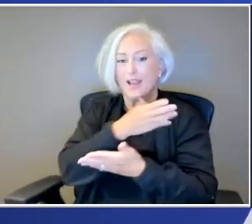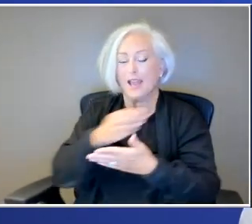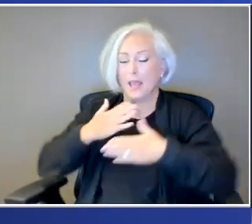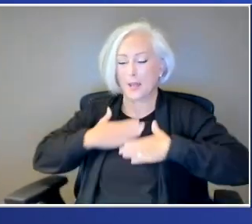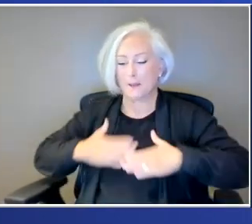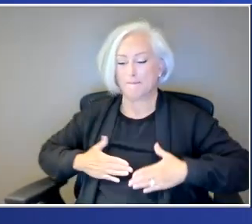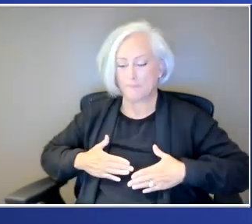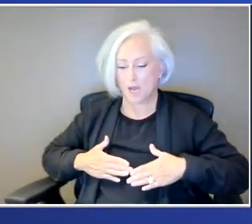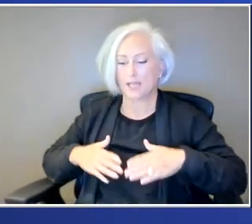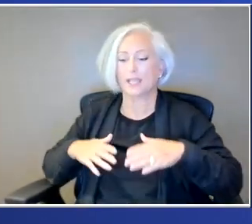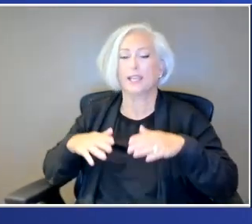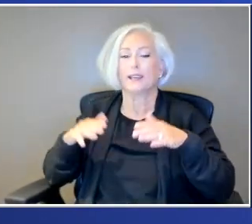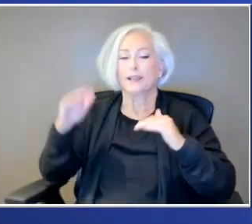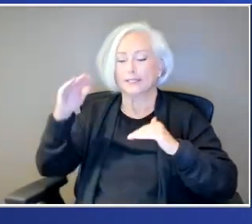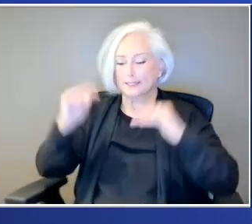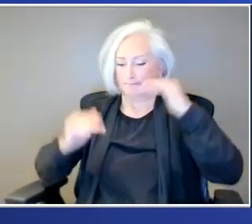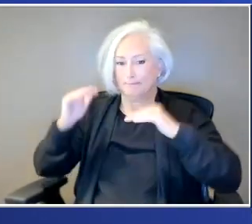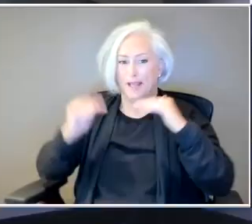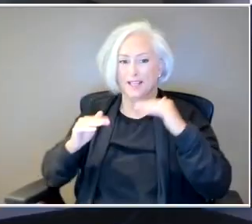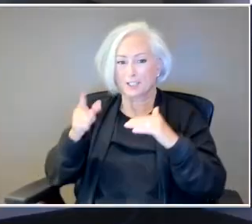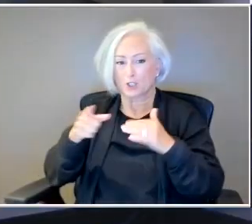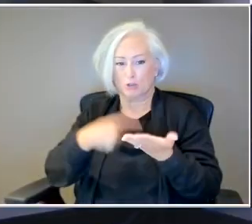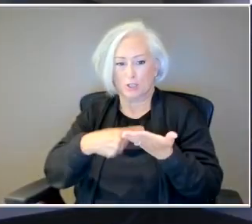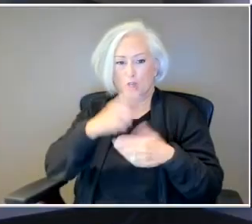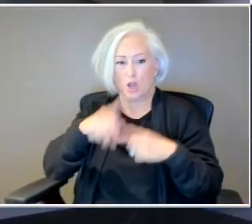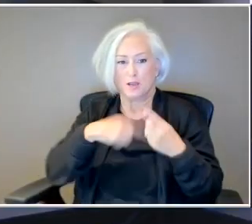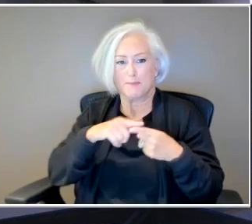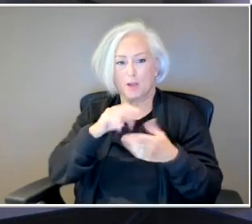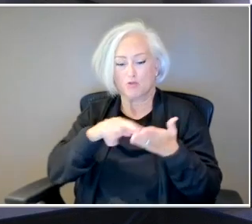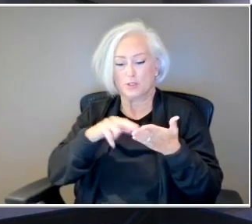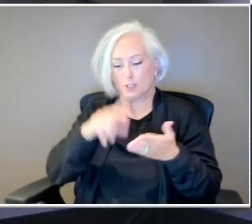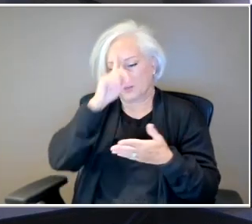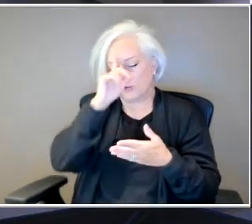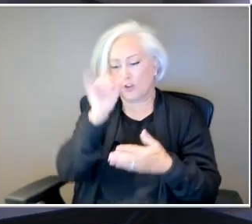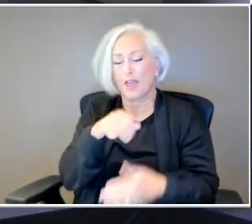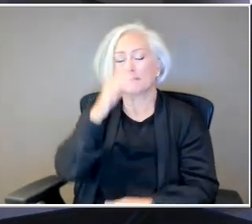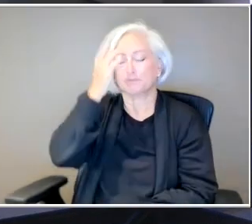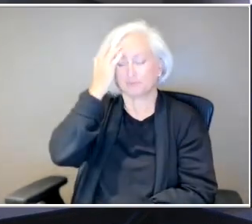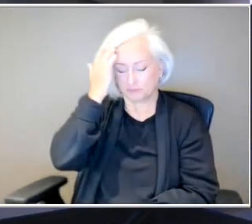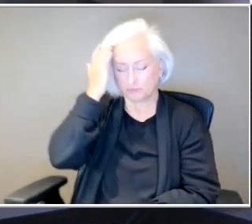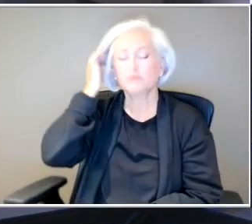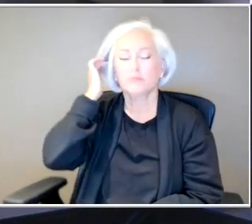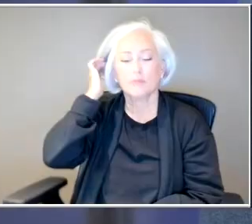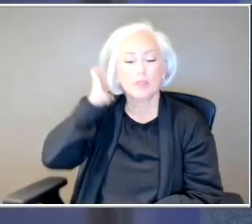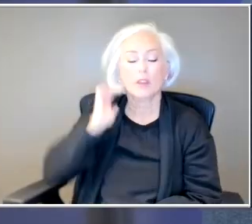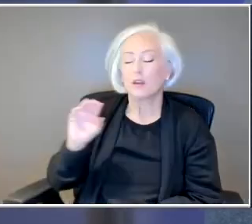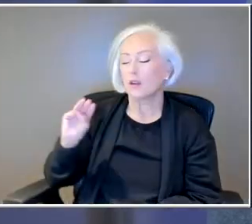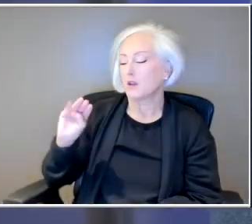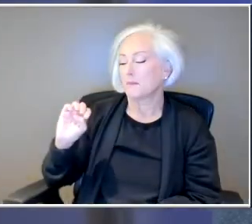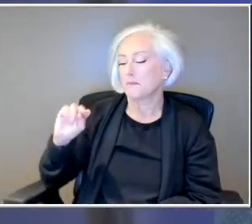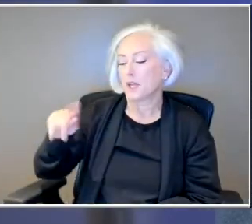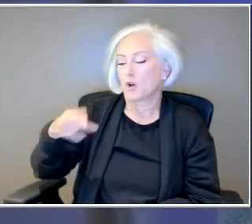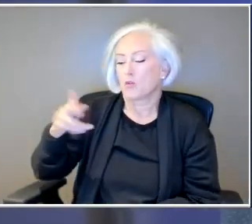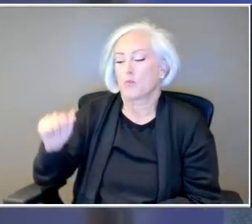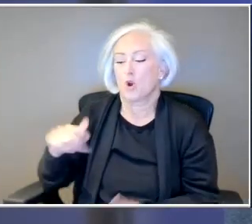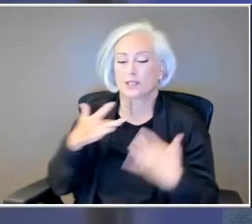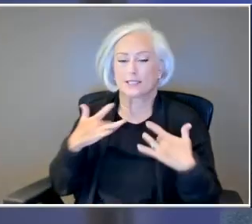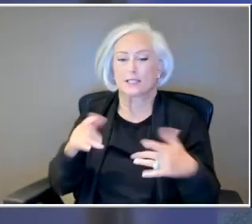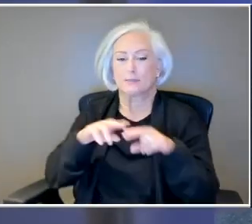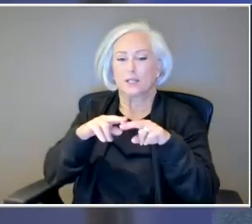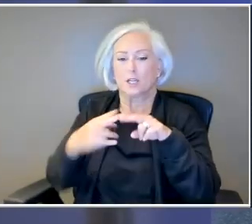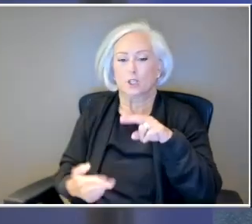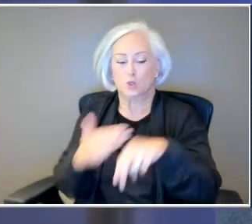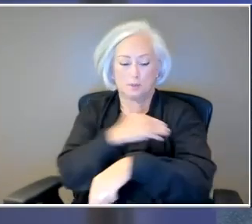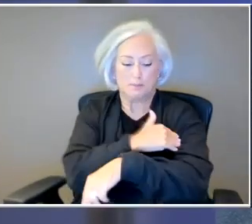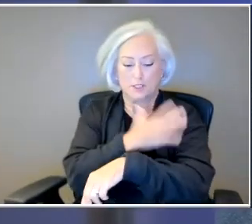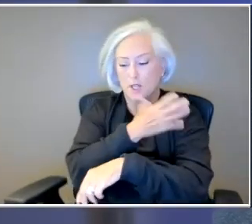scales, and you can address a little bit more on the research side of things. Sure. I mean, with menopause, there's a loss of muscle mass and a loss of bone mass as well.